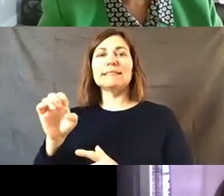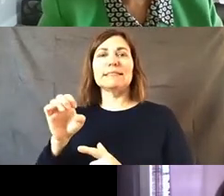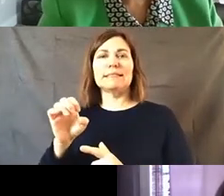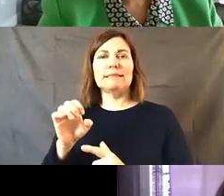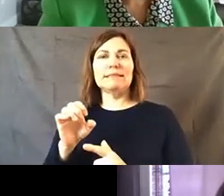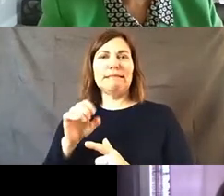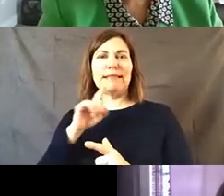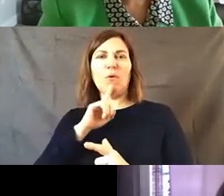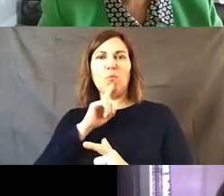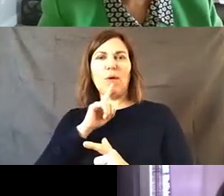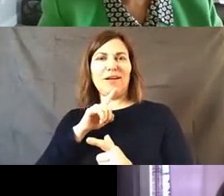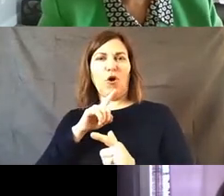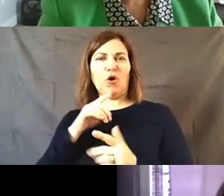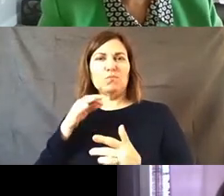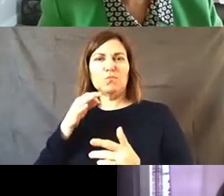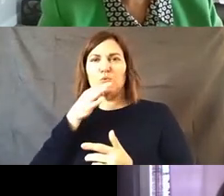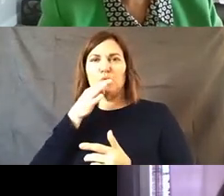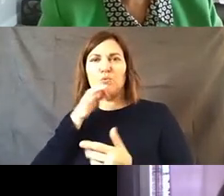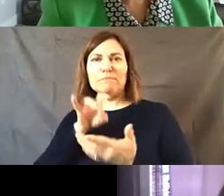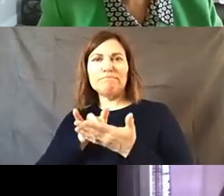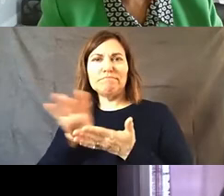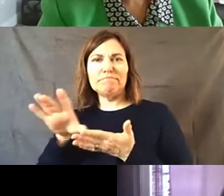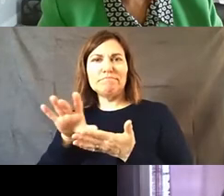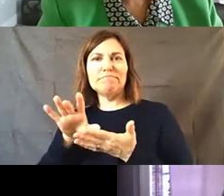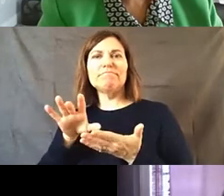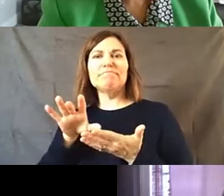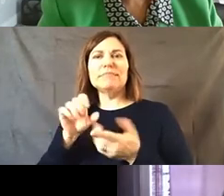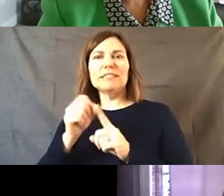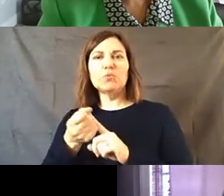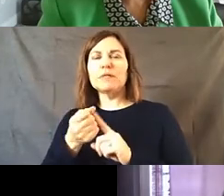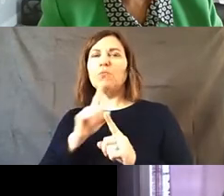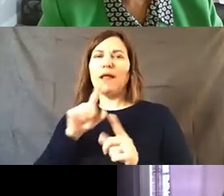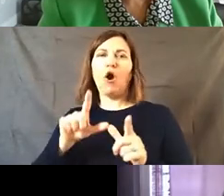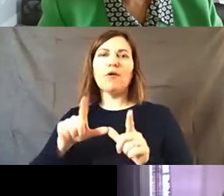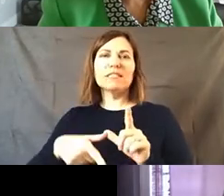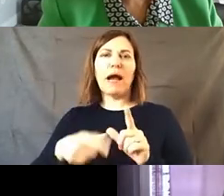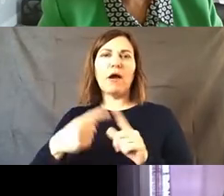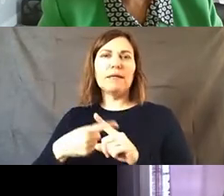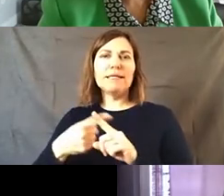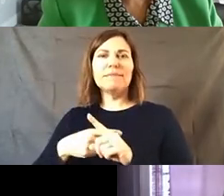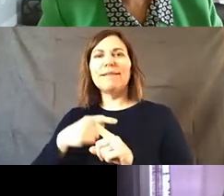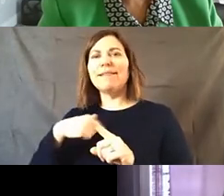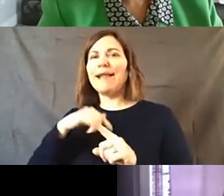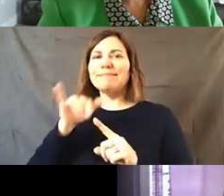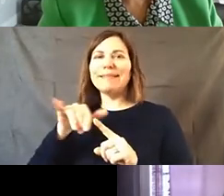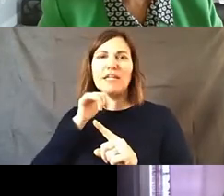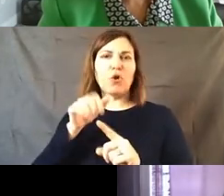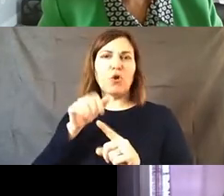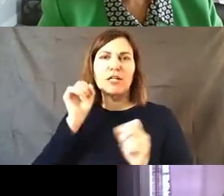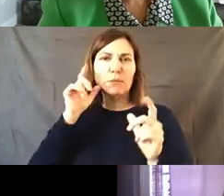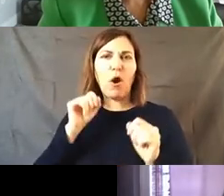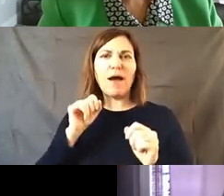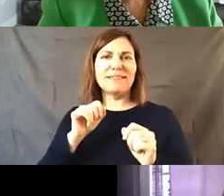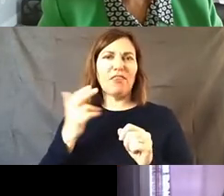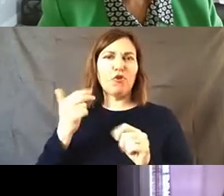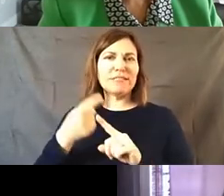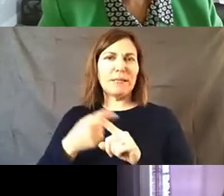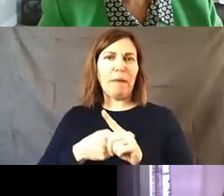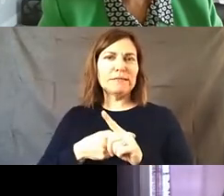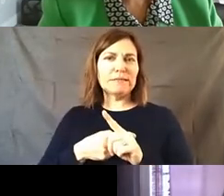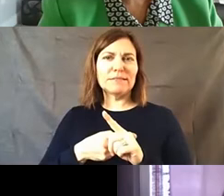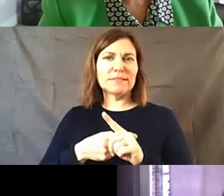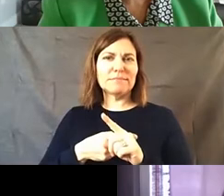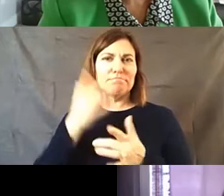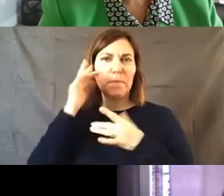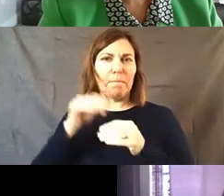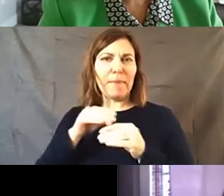are month-to-month or expired leases. Which is not surprising 13 months into a pandemic, and there's always a certain percentage of leases that are